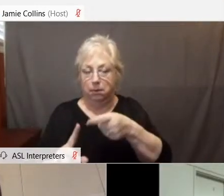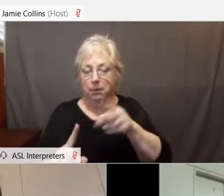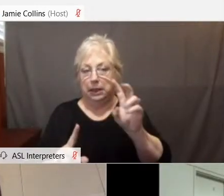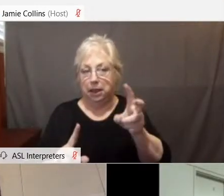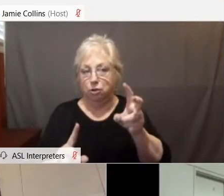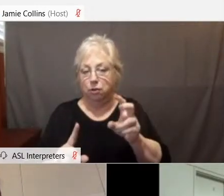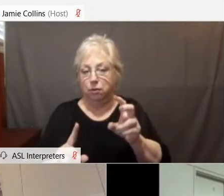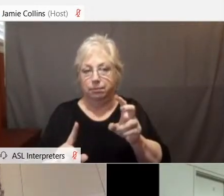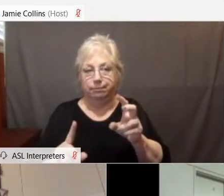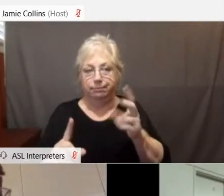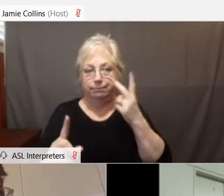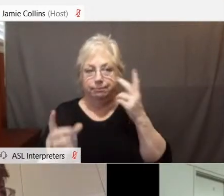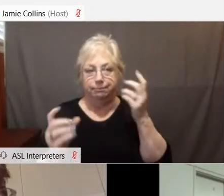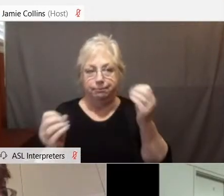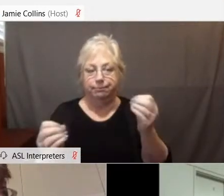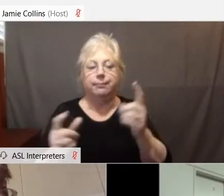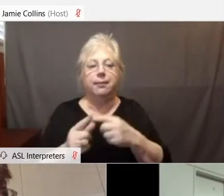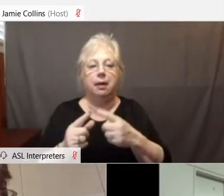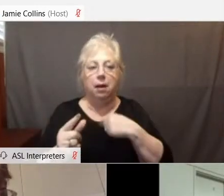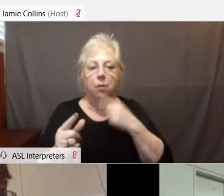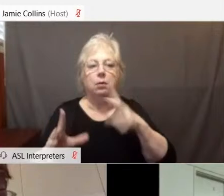If not, I'll entertain a motion.